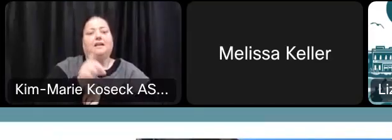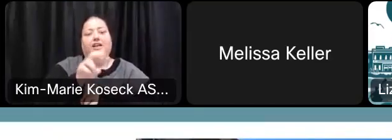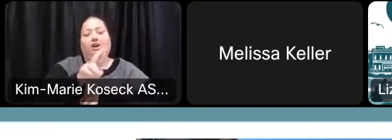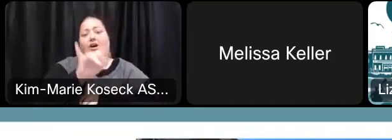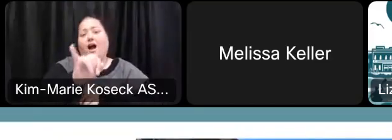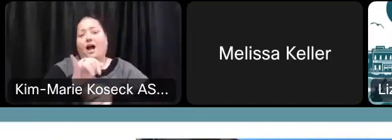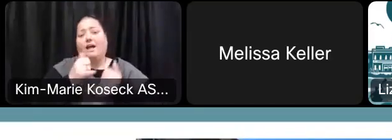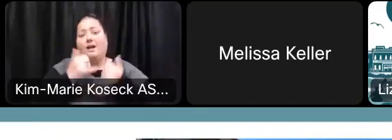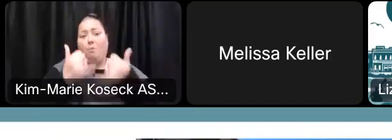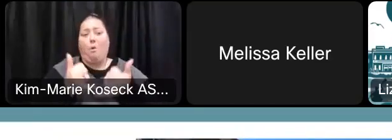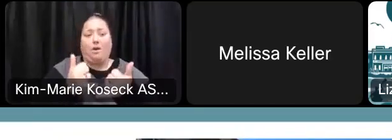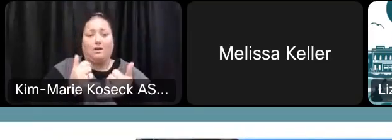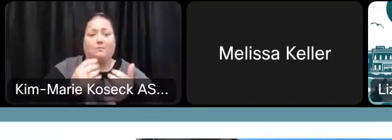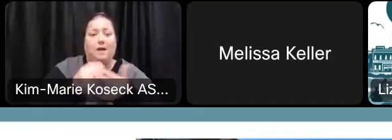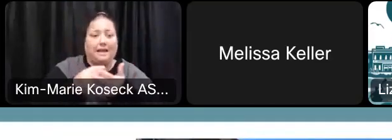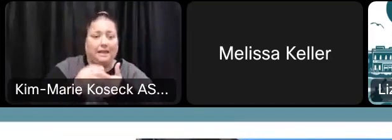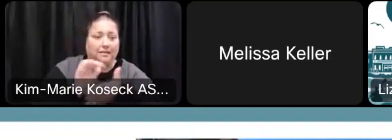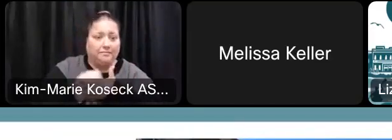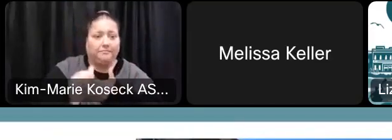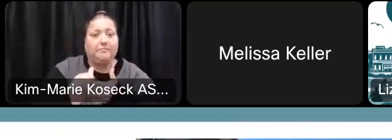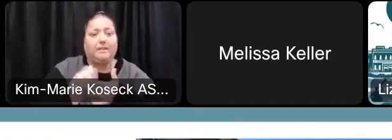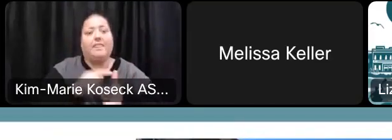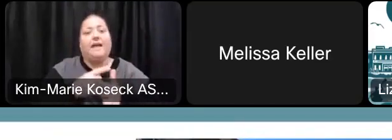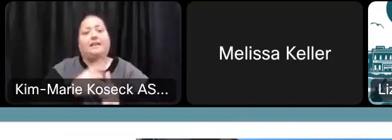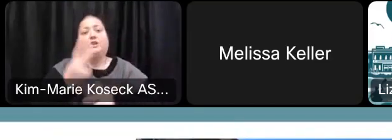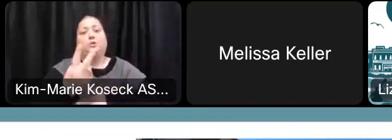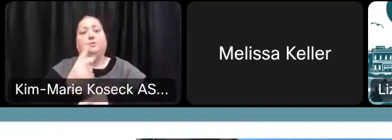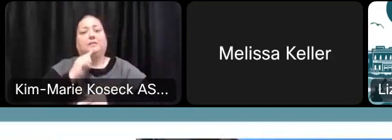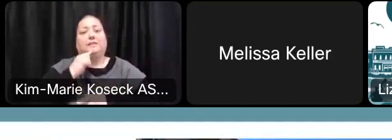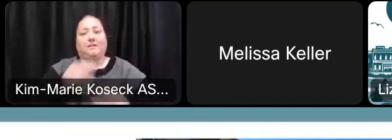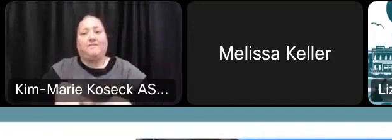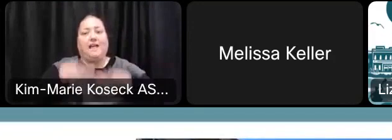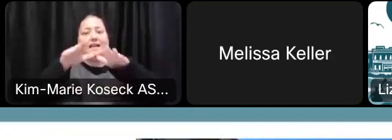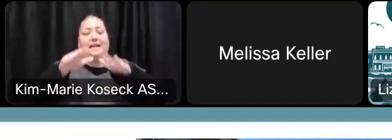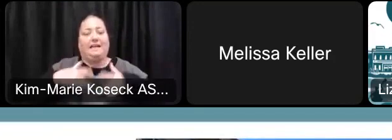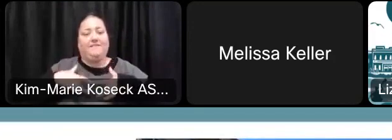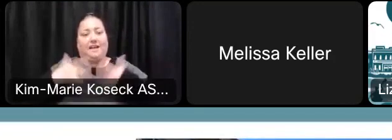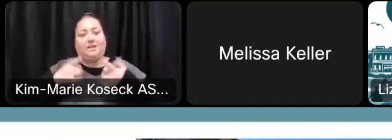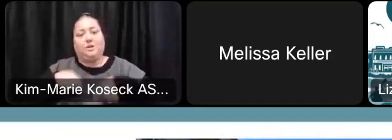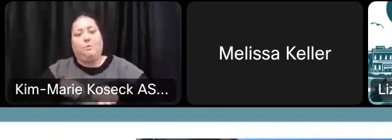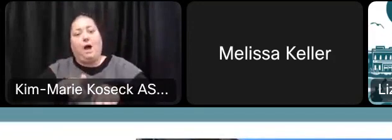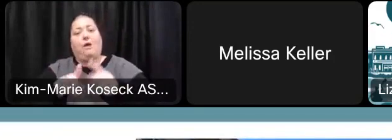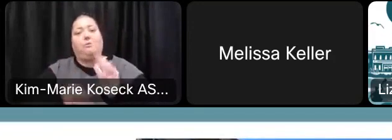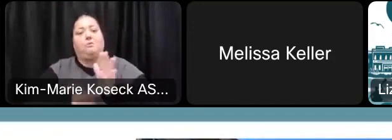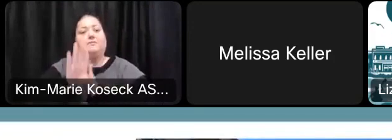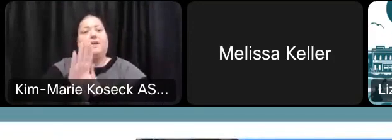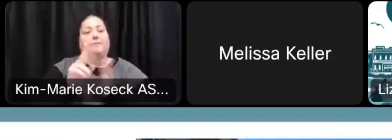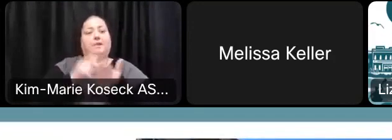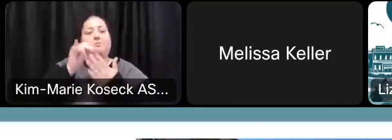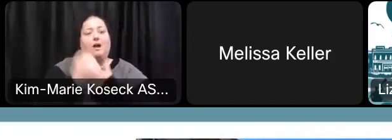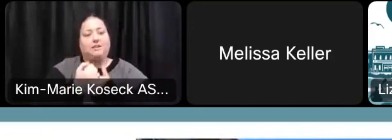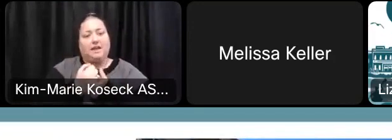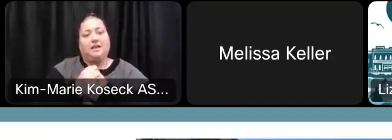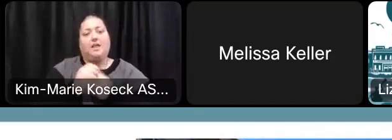then, suffered 2 extreme flooding events while we were developing the projects through